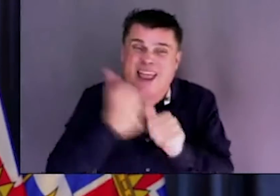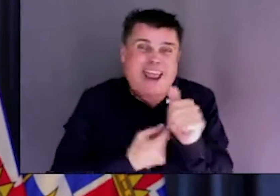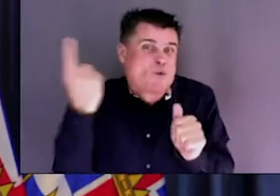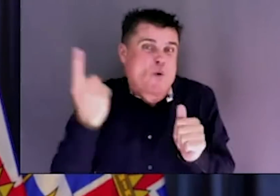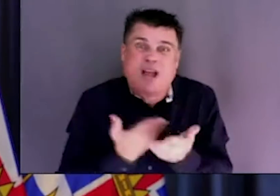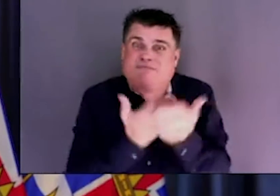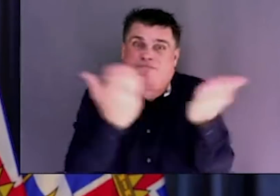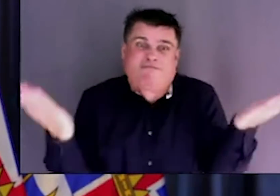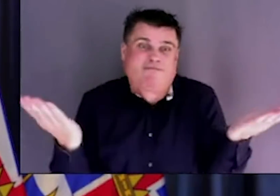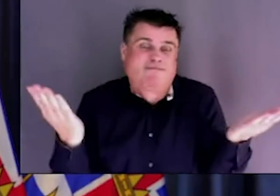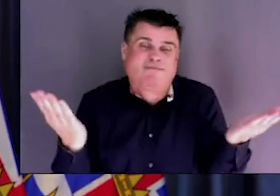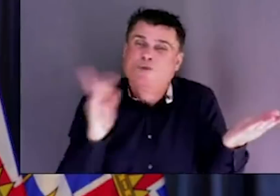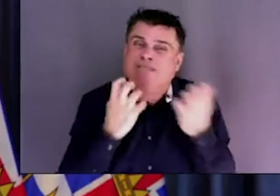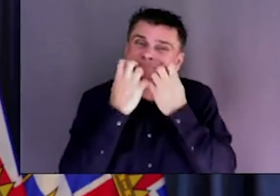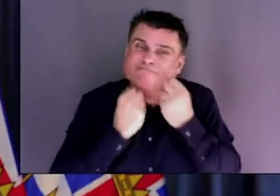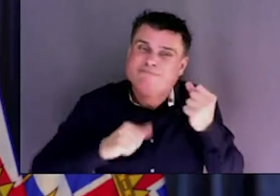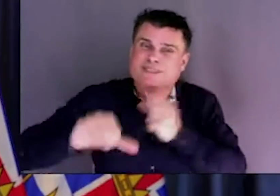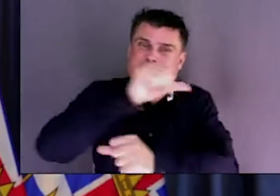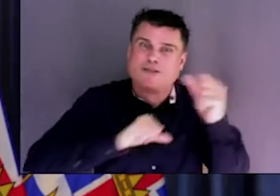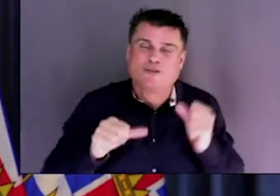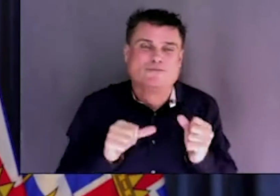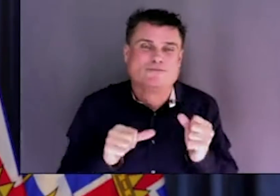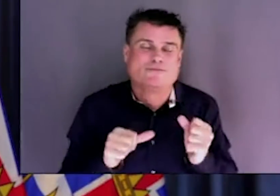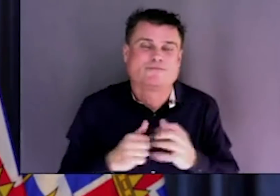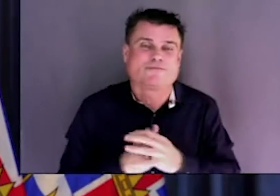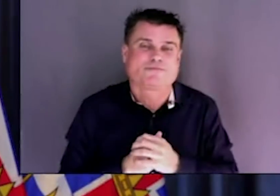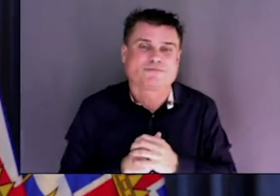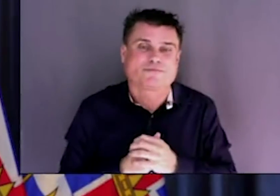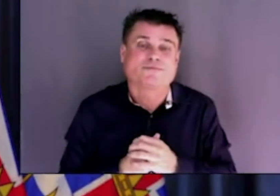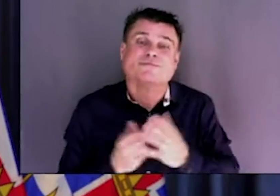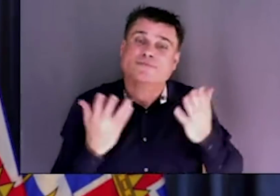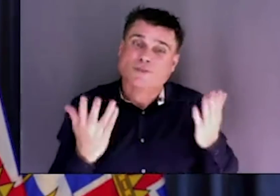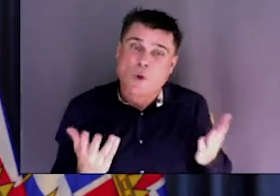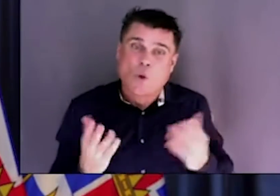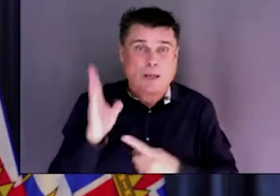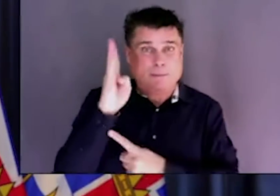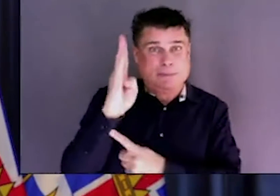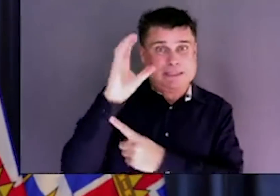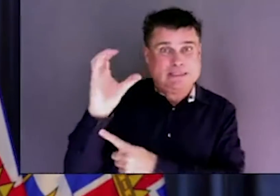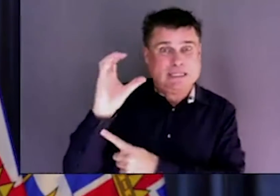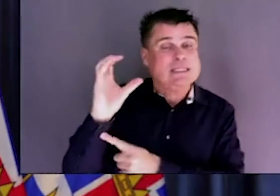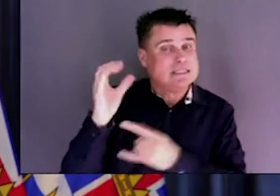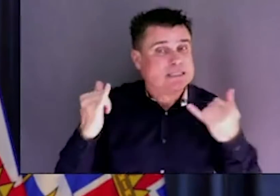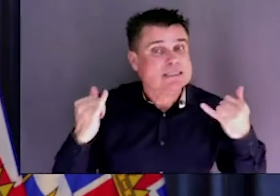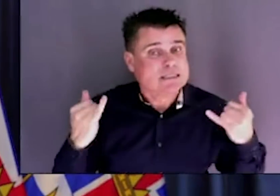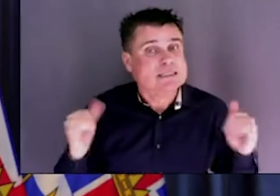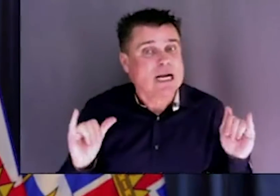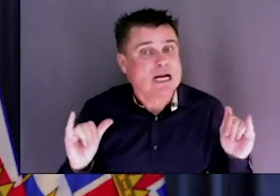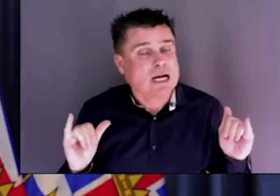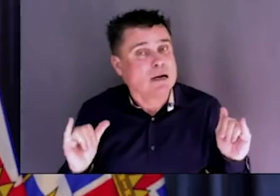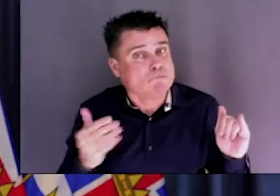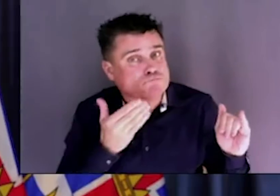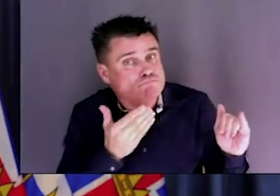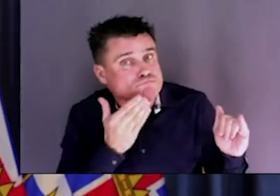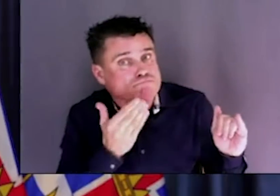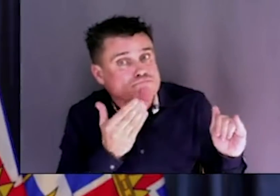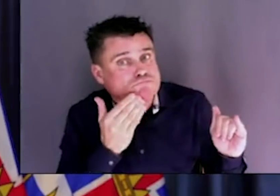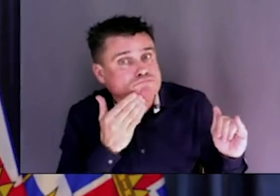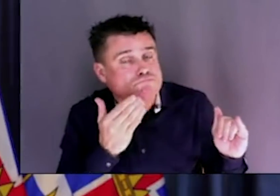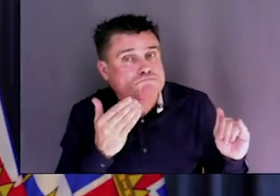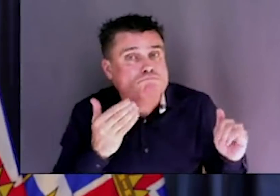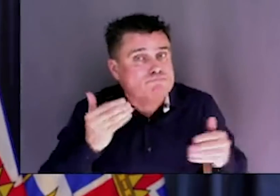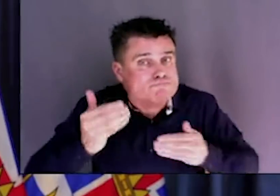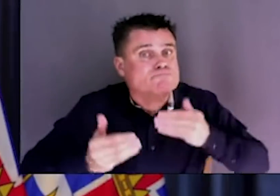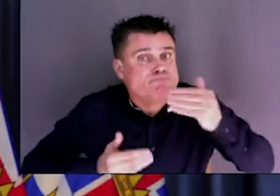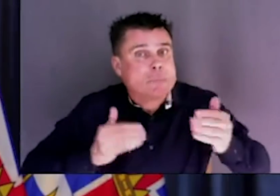truly upon us. We see better results than our neighbors to the west, or to the east rather, and to the south, but that does not change the